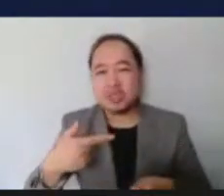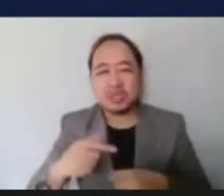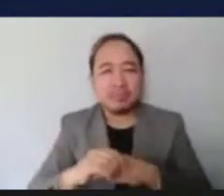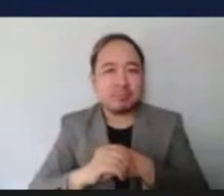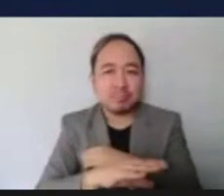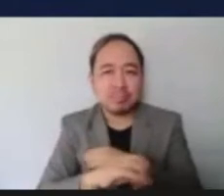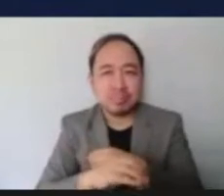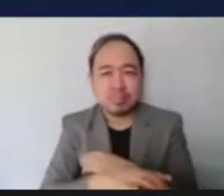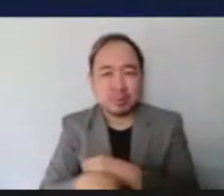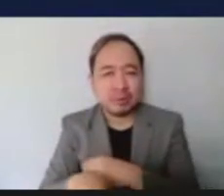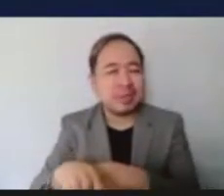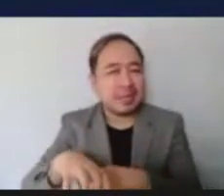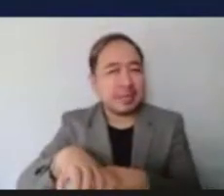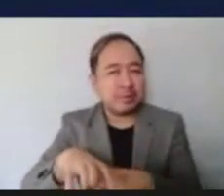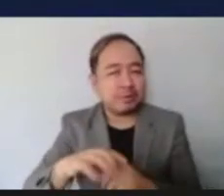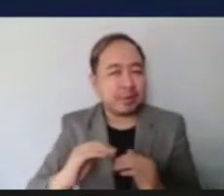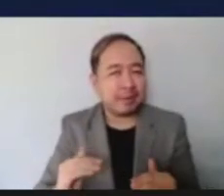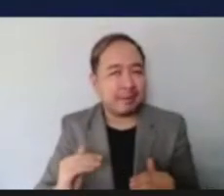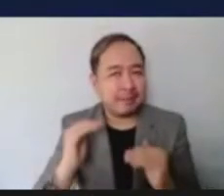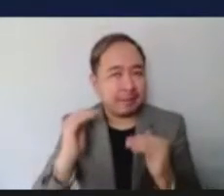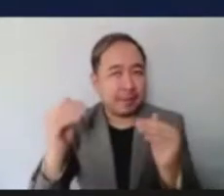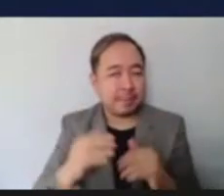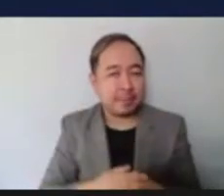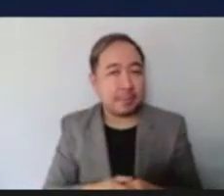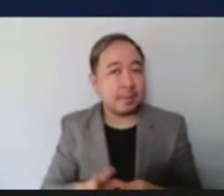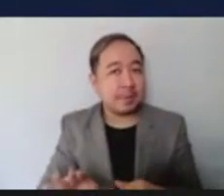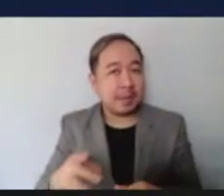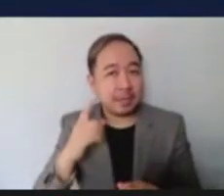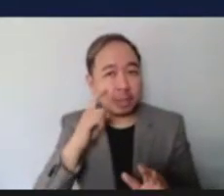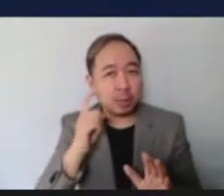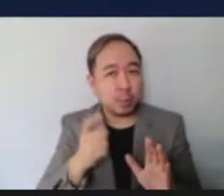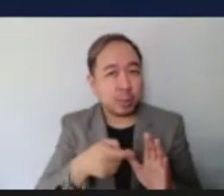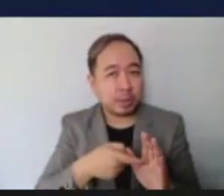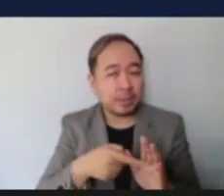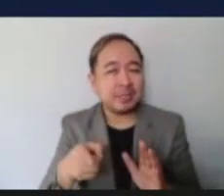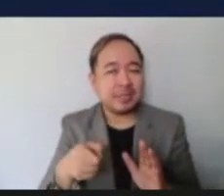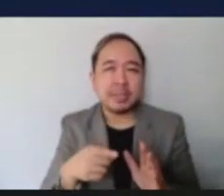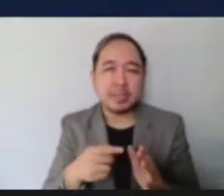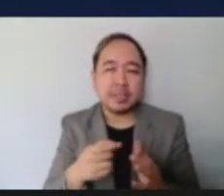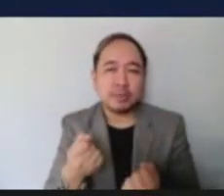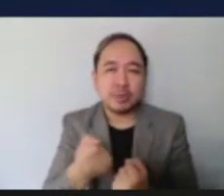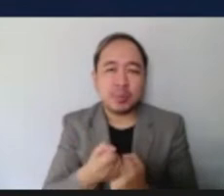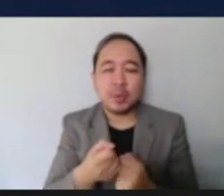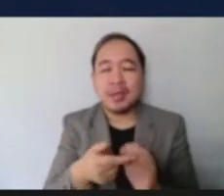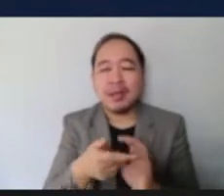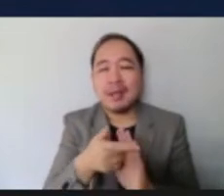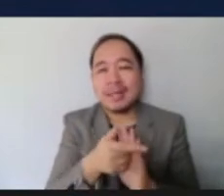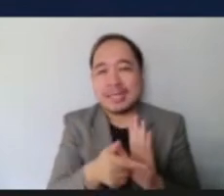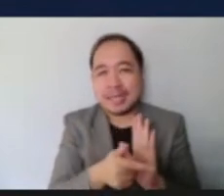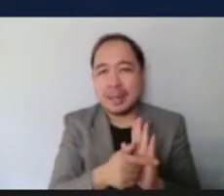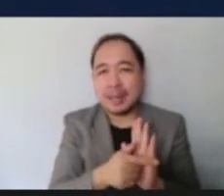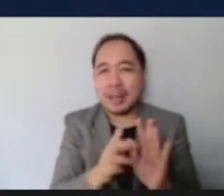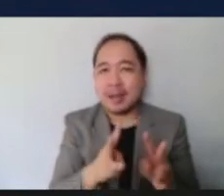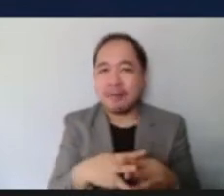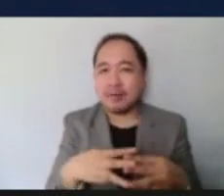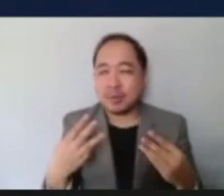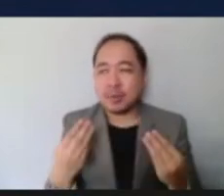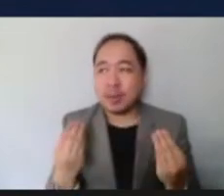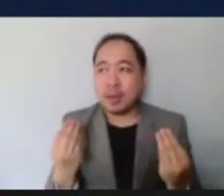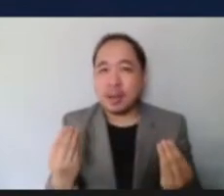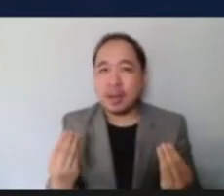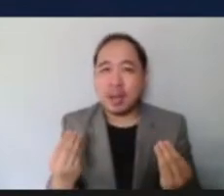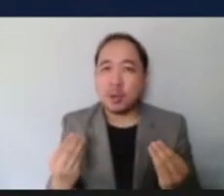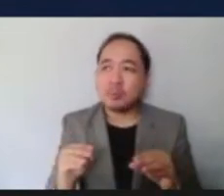development this regulation serves as Rica from framework to implement NDC